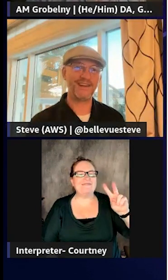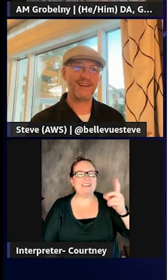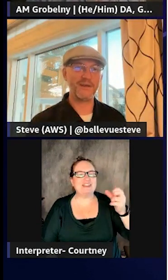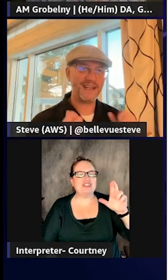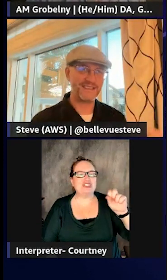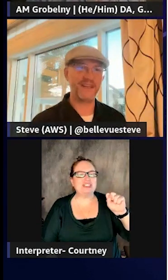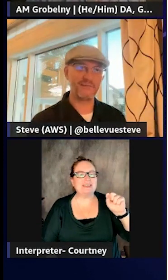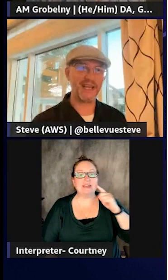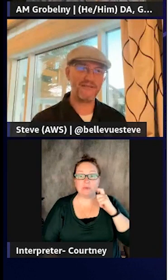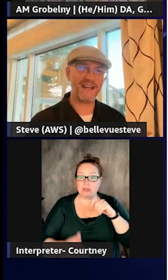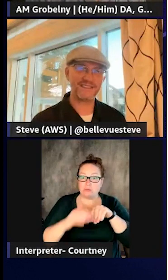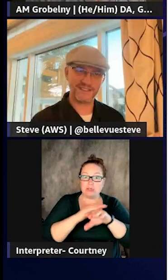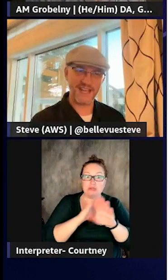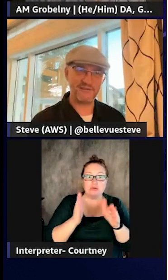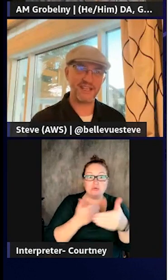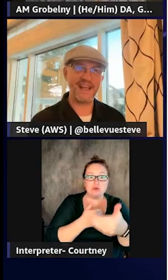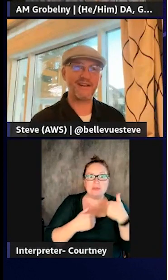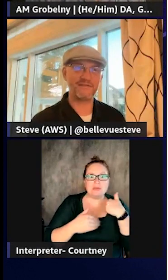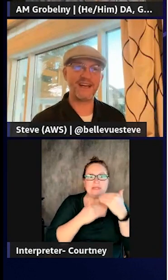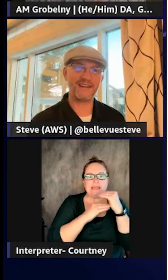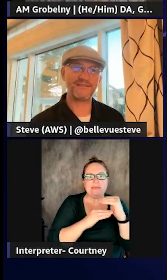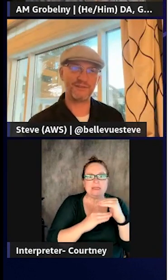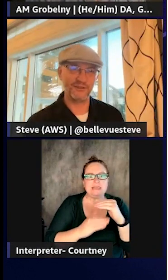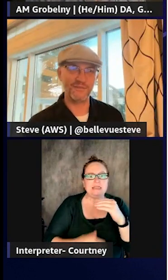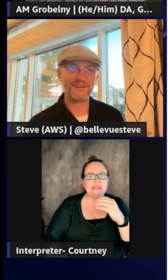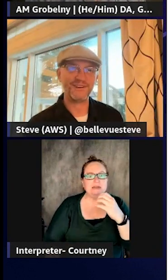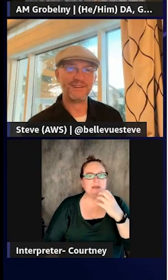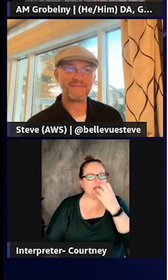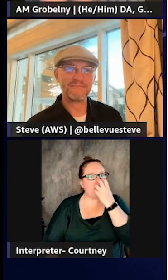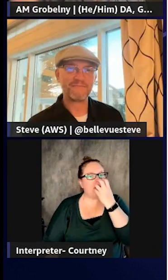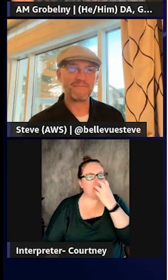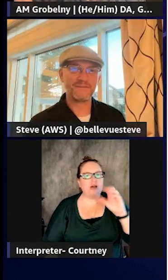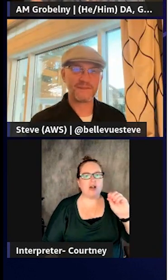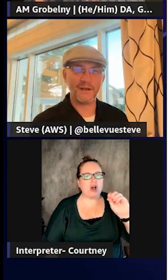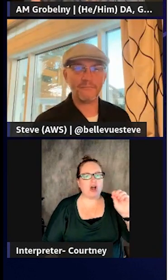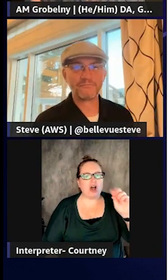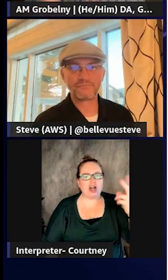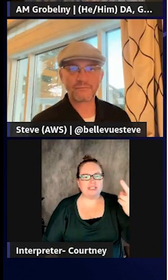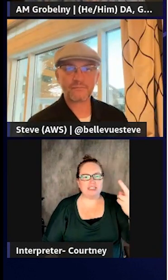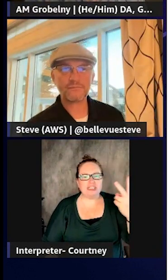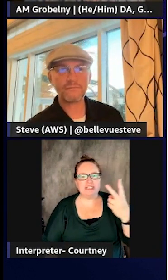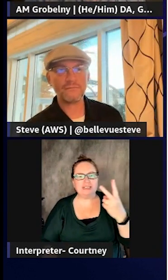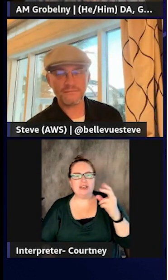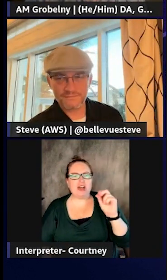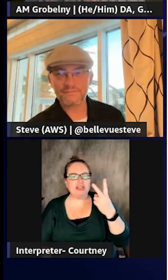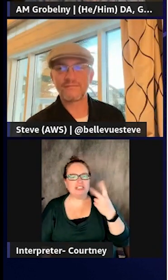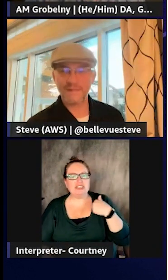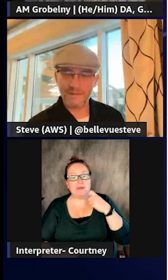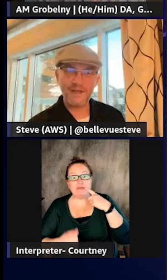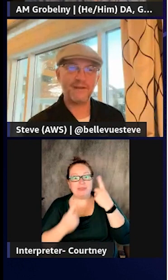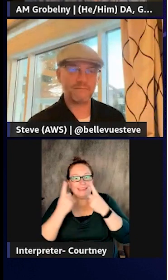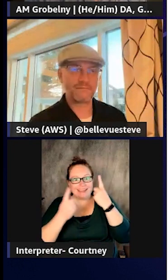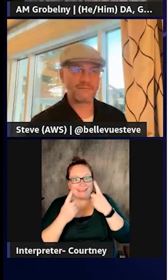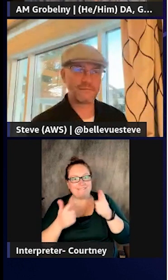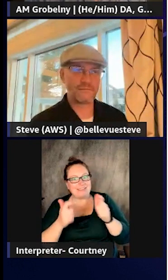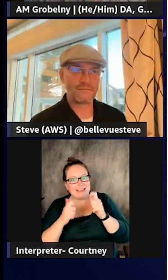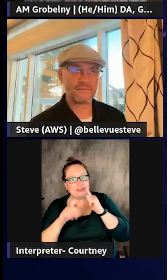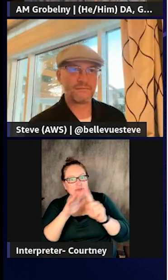supply and you had to think really fast as to how to get out of that room. That will happen for sure.